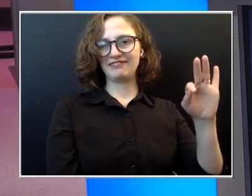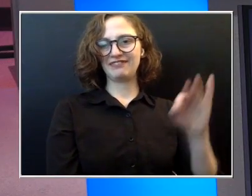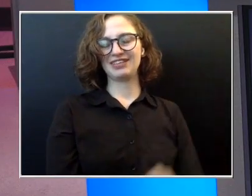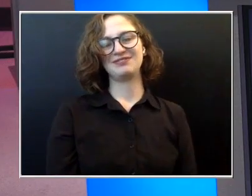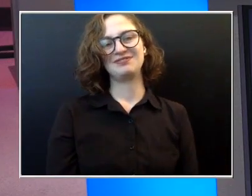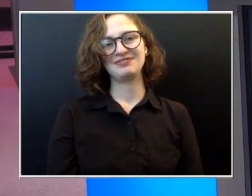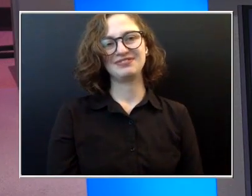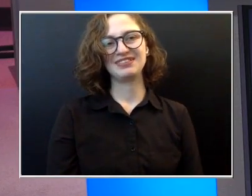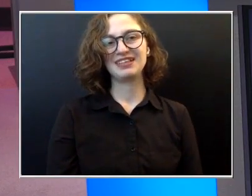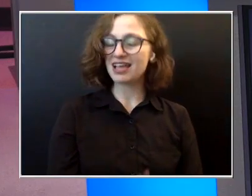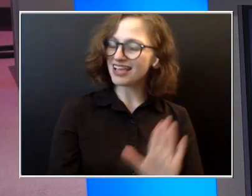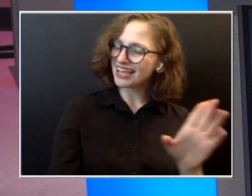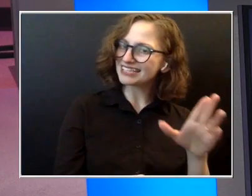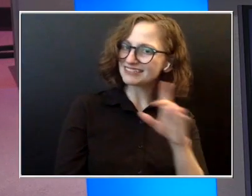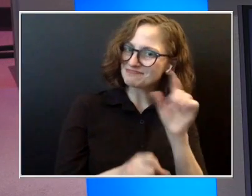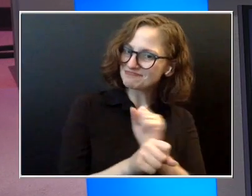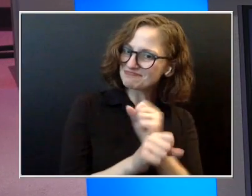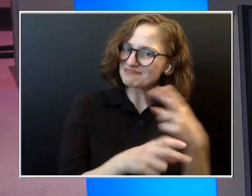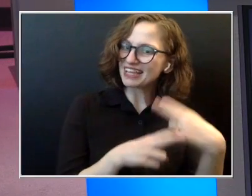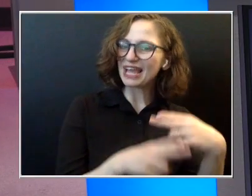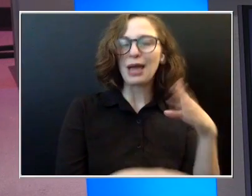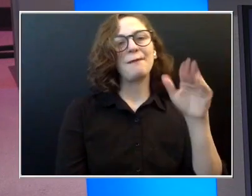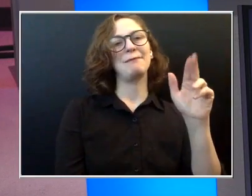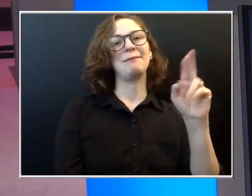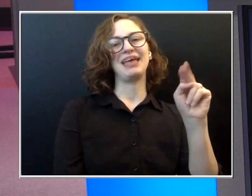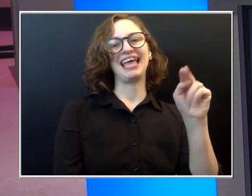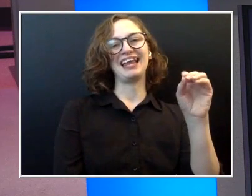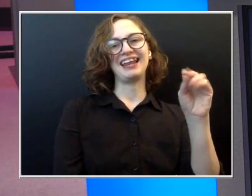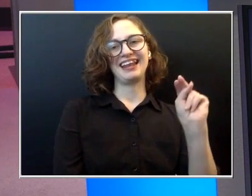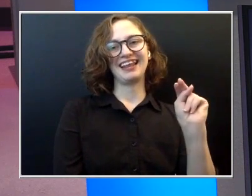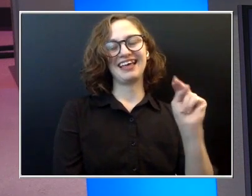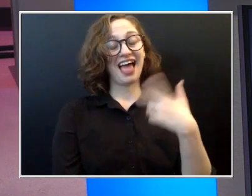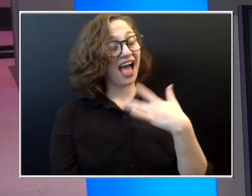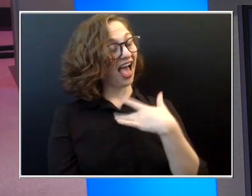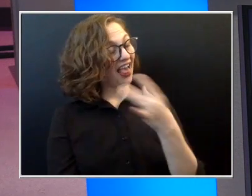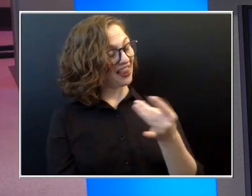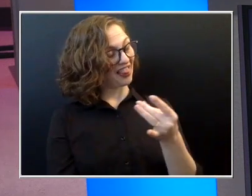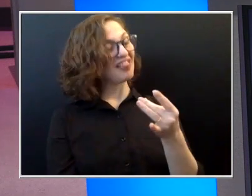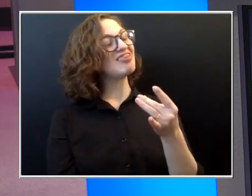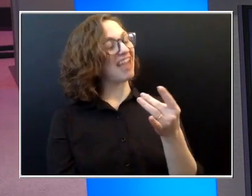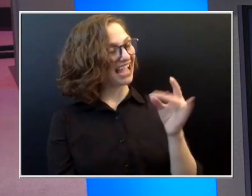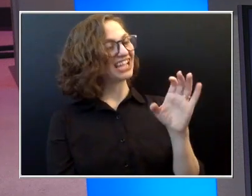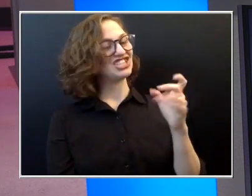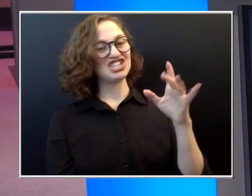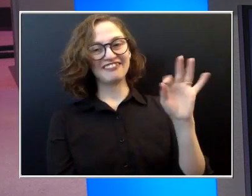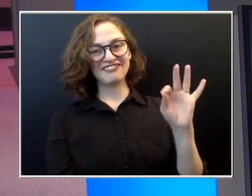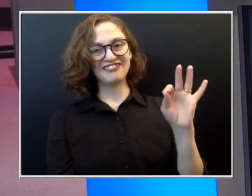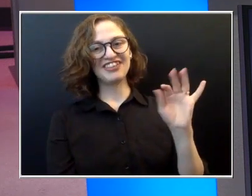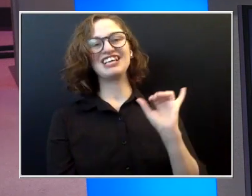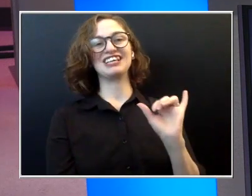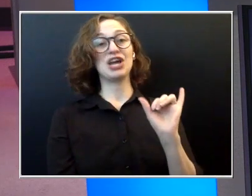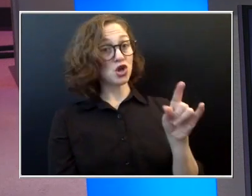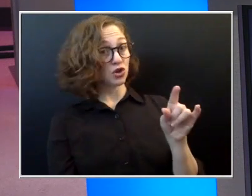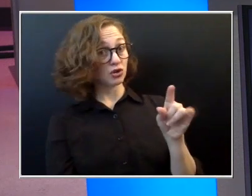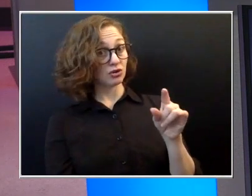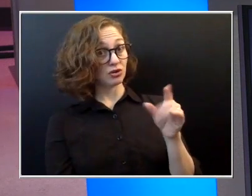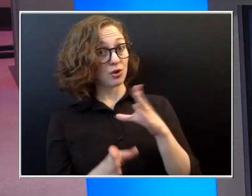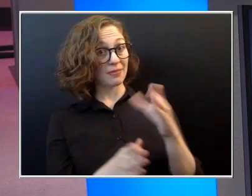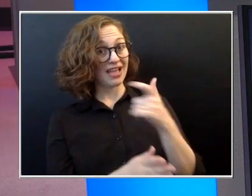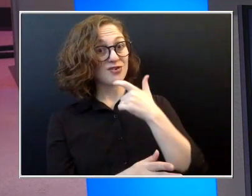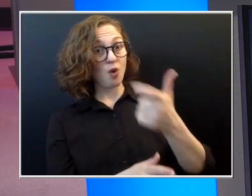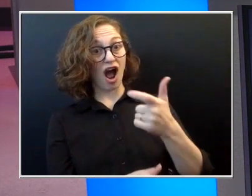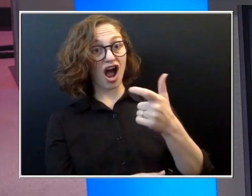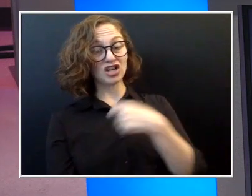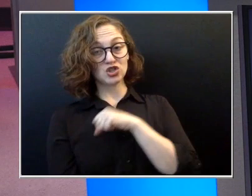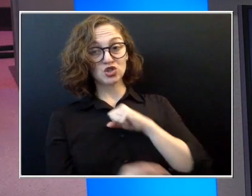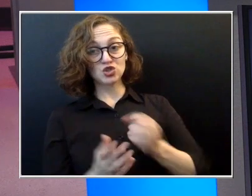Bannon. Bannon? Mm-hmm. I like Chief. Yeah. Bannon, Chief. I still Chief call Bannon. him Chief. Are you going to be watching the Super Bowl with Bannon on your lap? I don't know if we're going